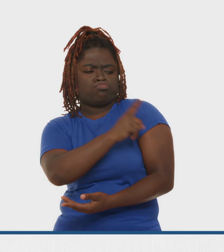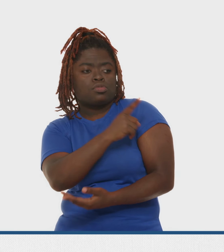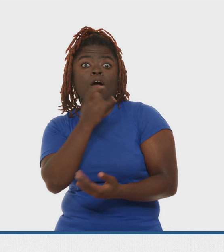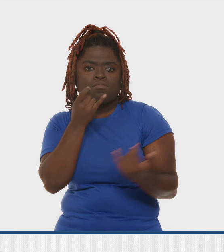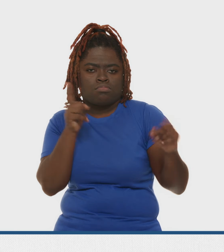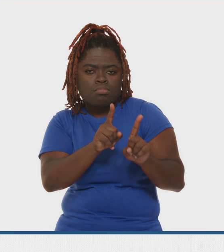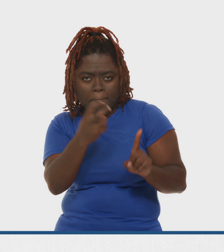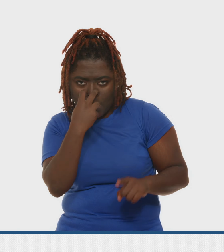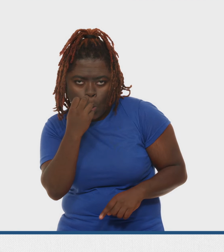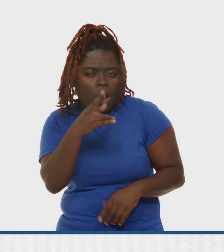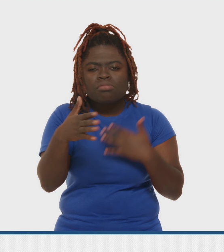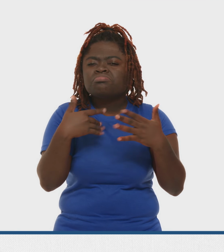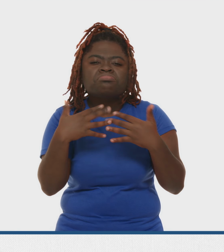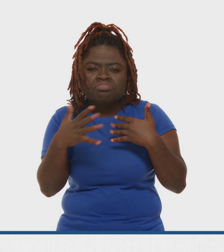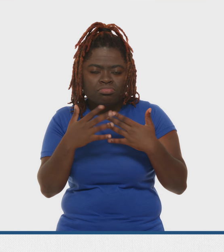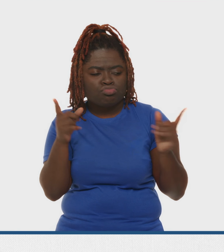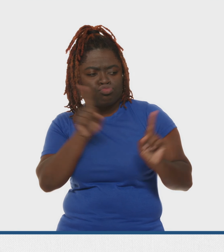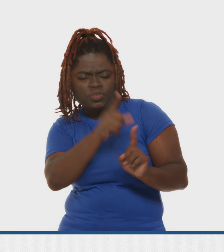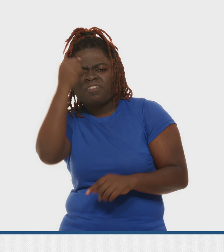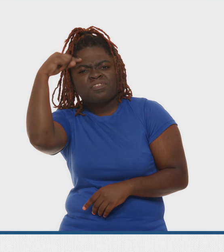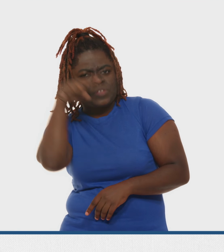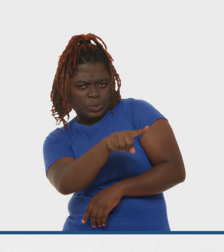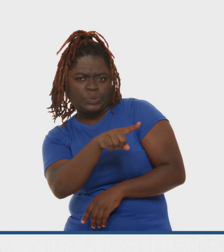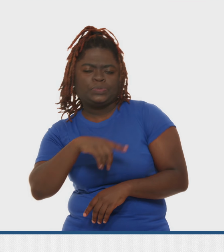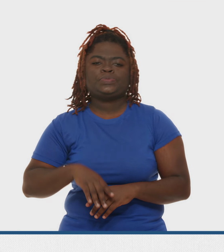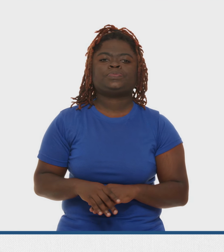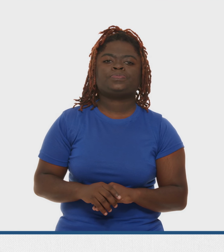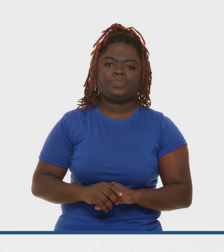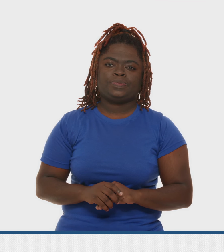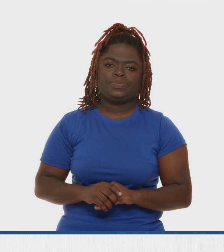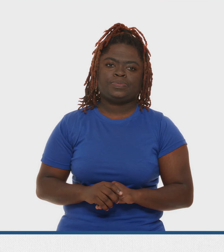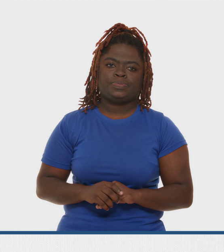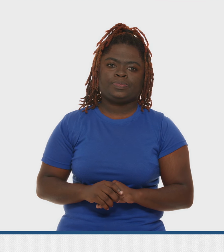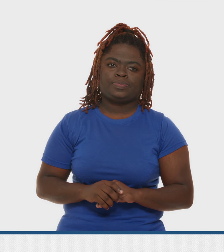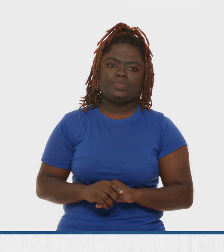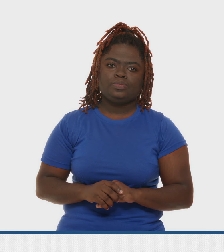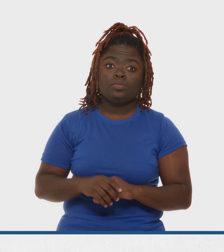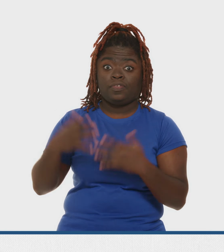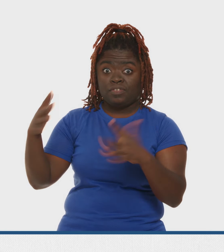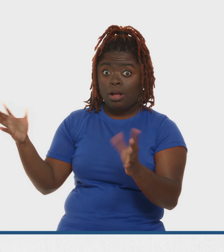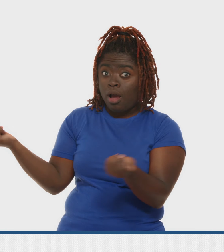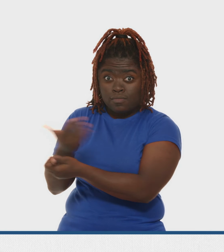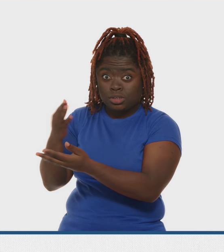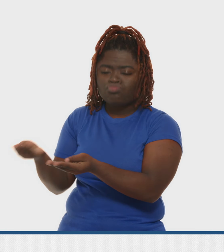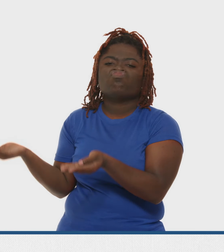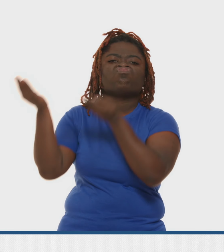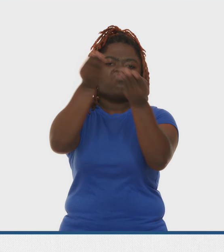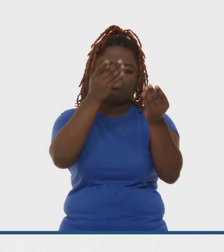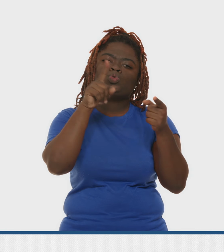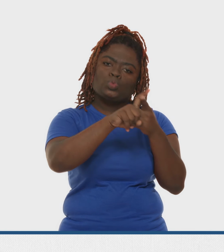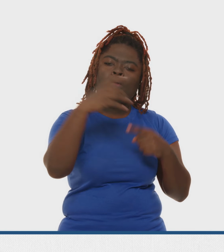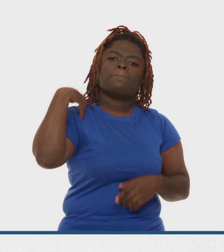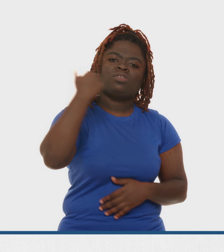booth. Step 6. The ballot is marked by the friend as instructed by the elector, folded, and